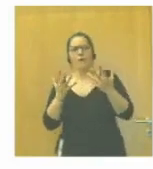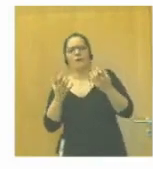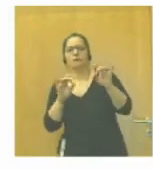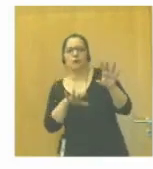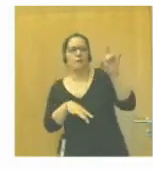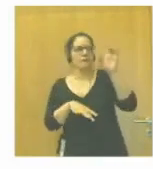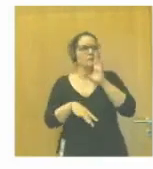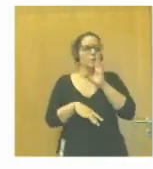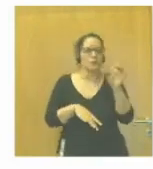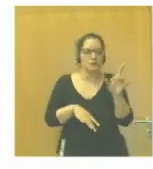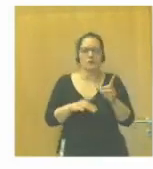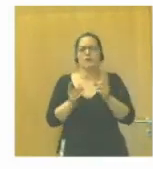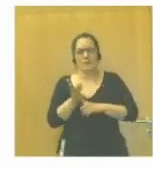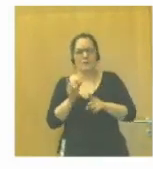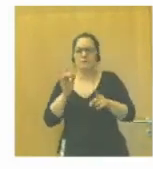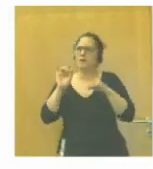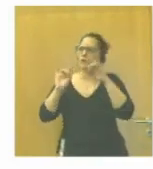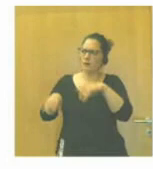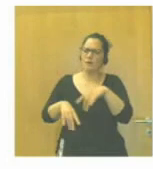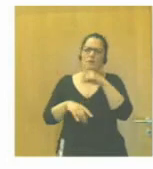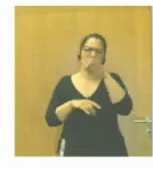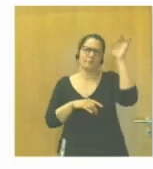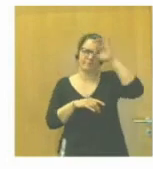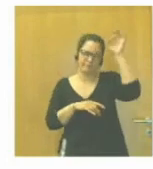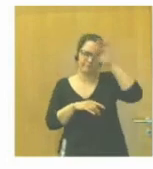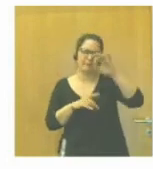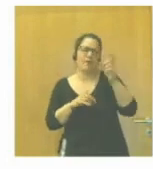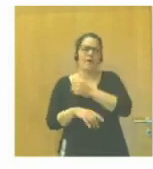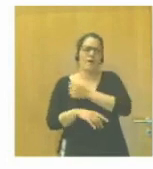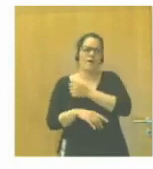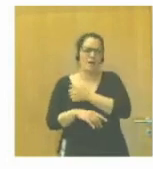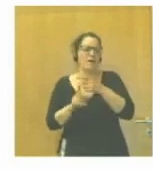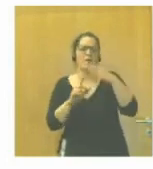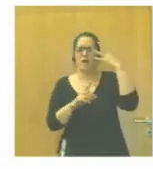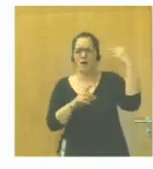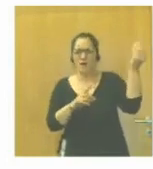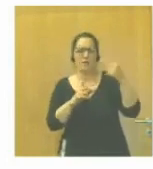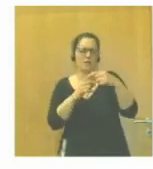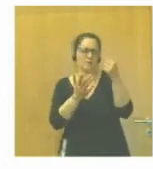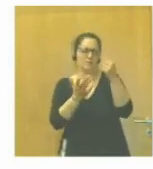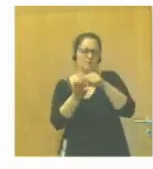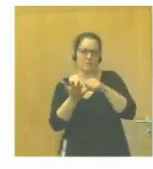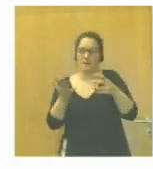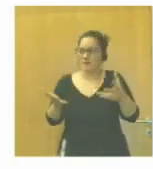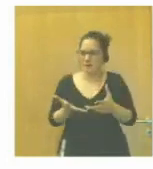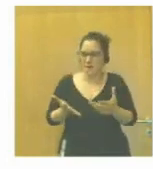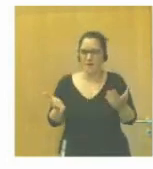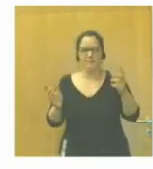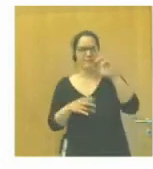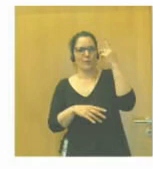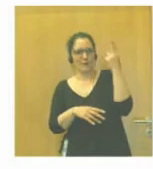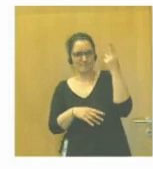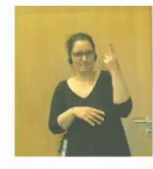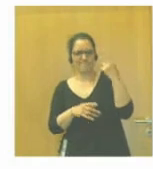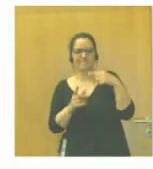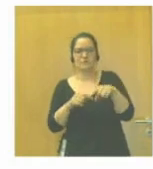examples in Australia, the United Kingdom, Canada, the Netherlands, and now Uruguay. So I encourage you to take